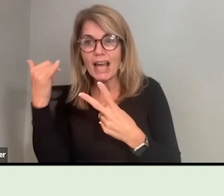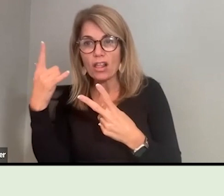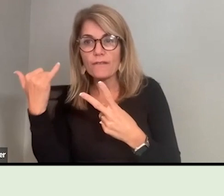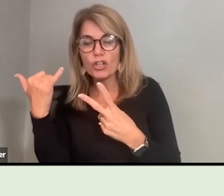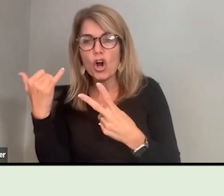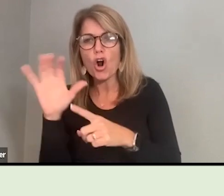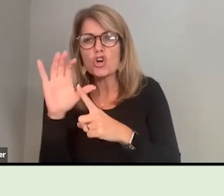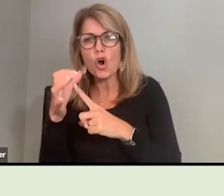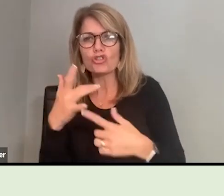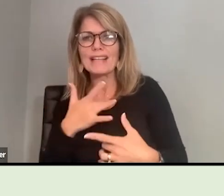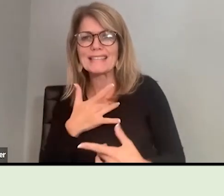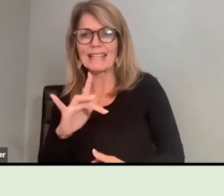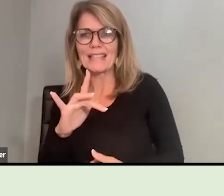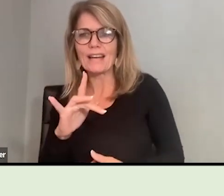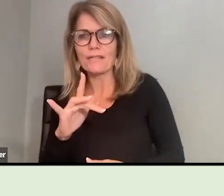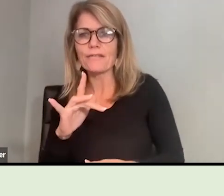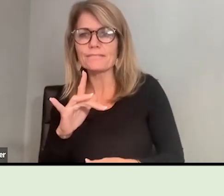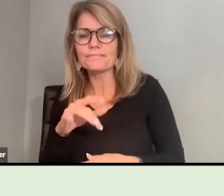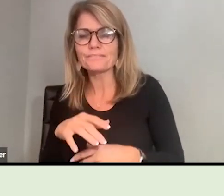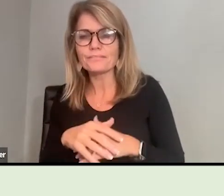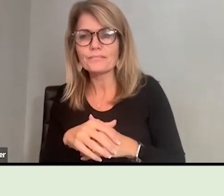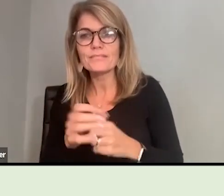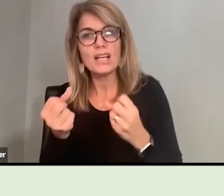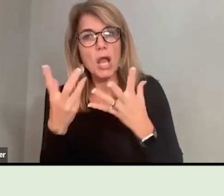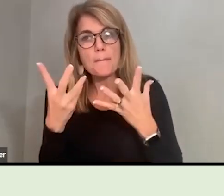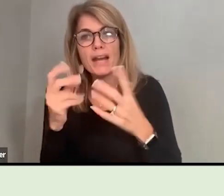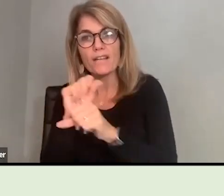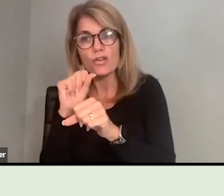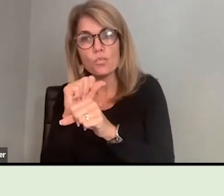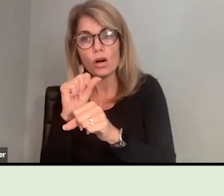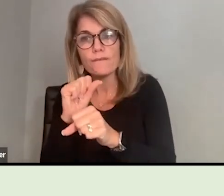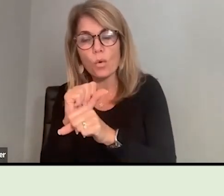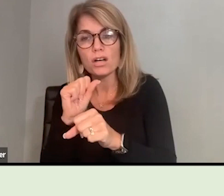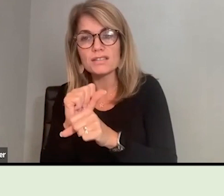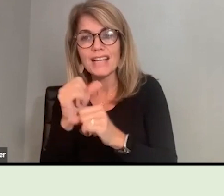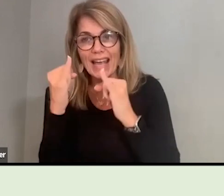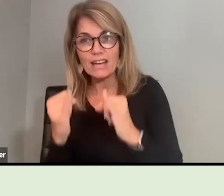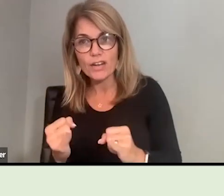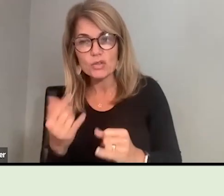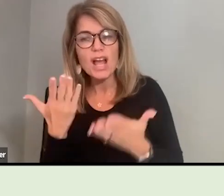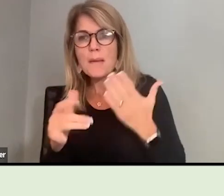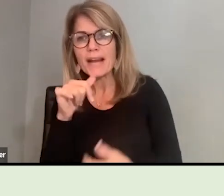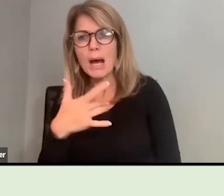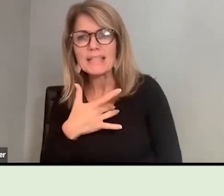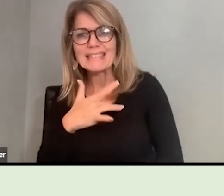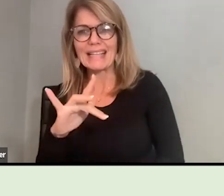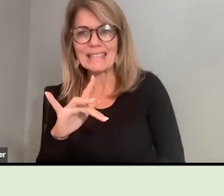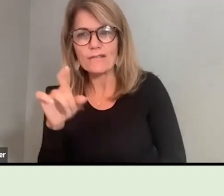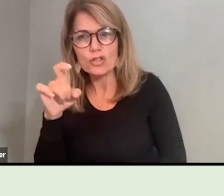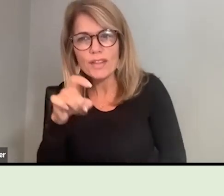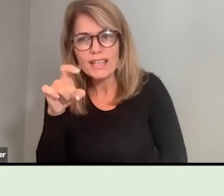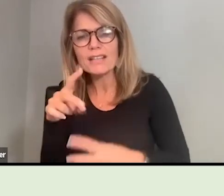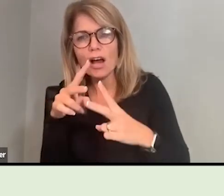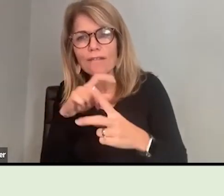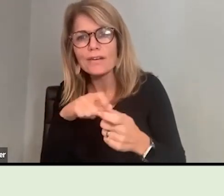counselors. Because in an equity fashion, you have to understand that many of your workforce individuals may not be sensitive to the needs of the